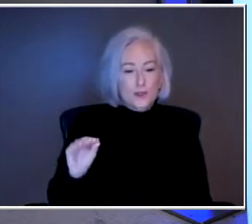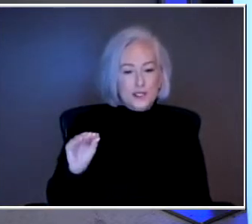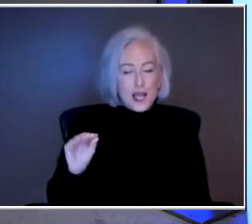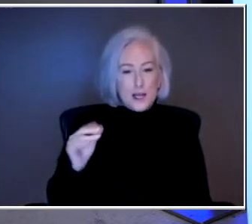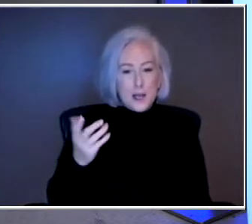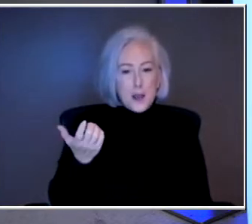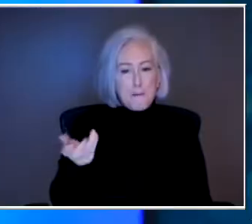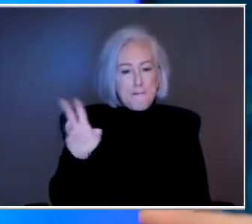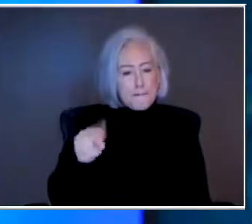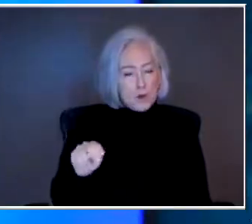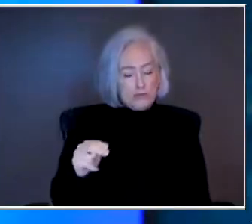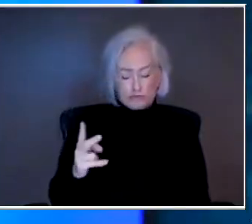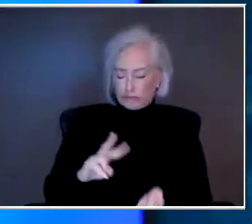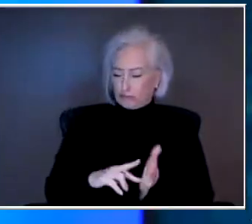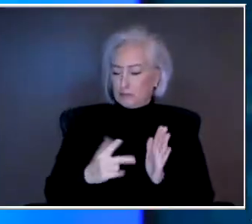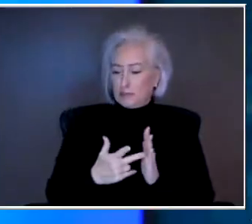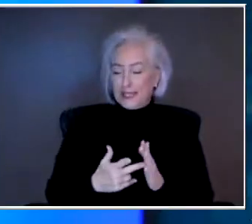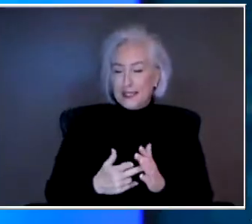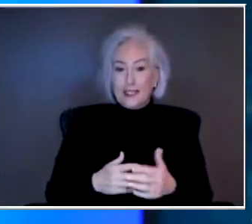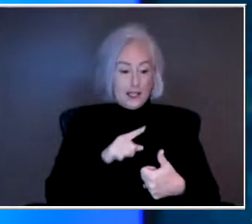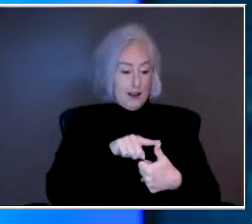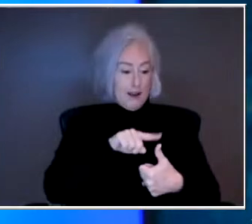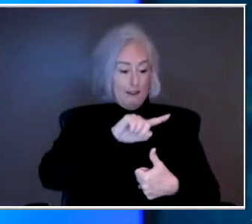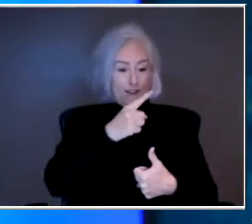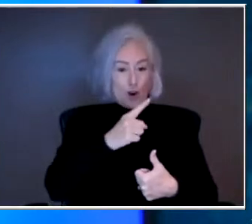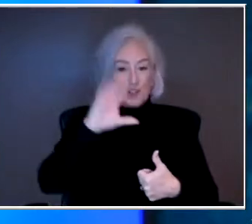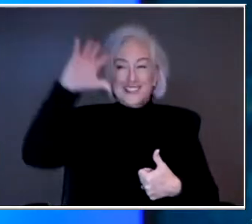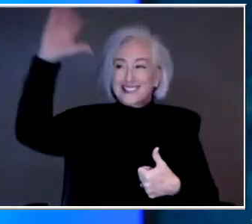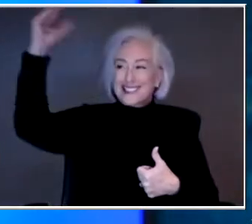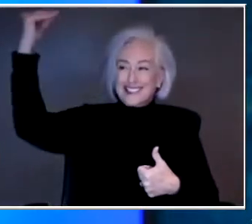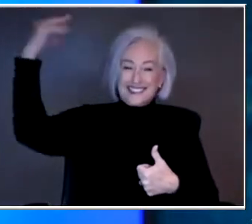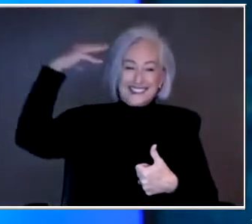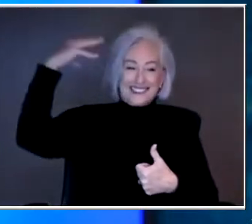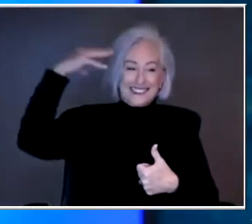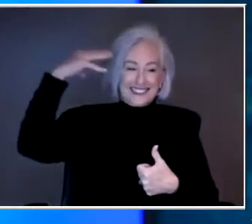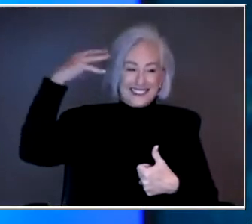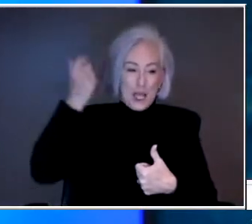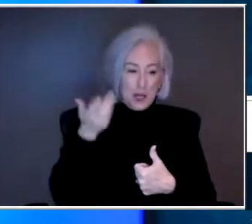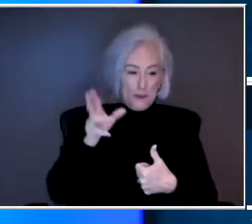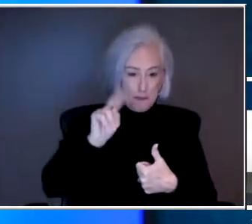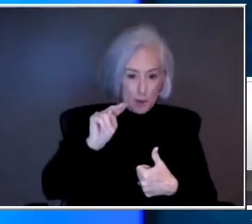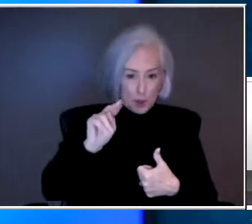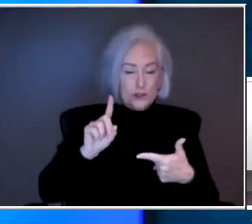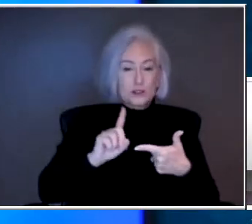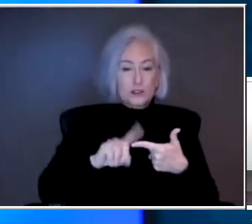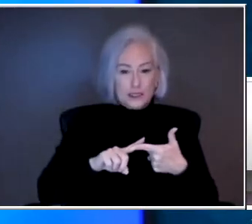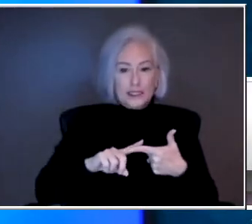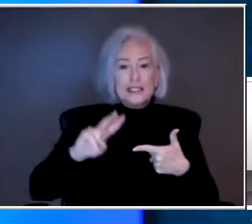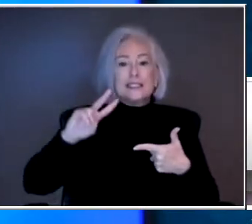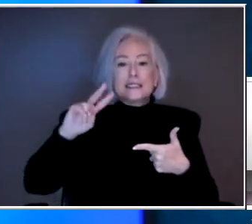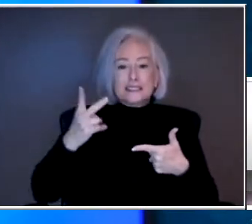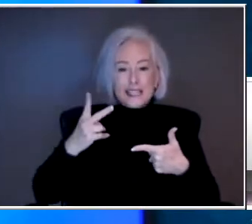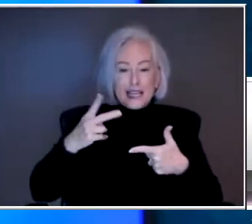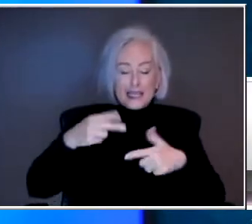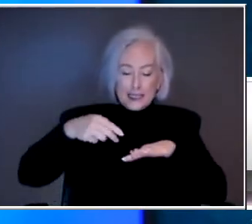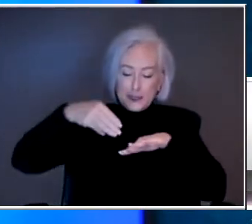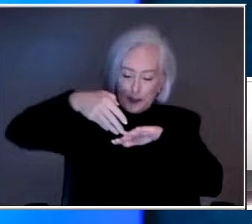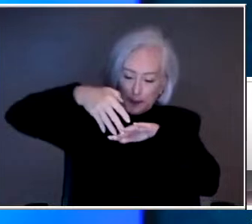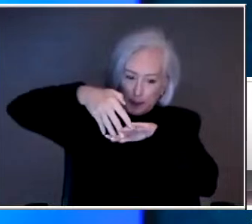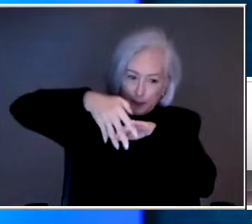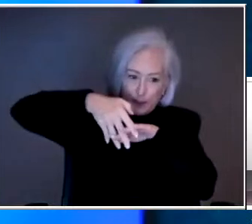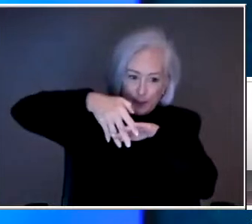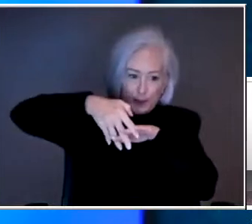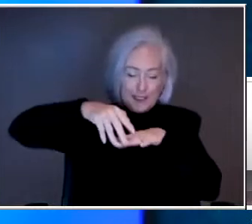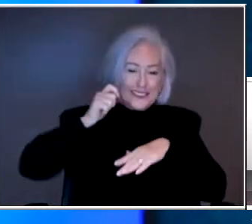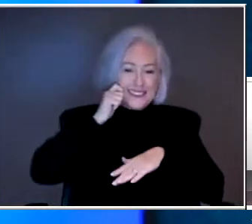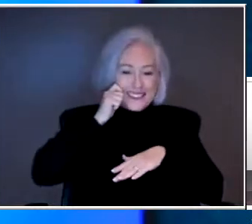so 1st degree is going to be your sunburn. 2nd degree is going to be into your skin, but not all the way through your skin. And then